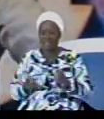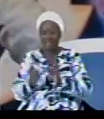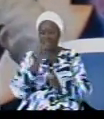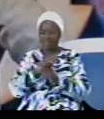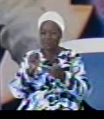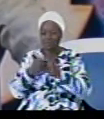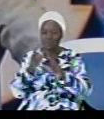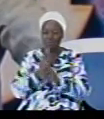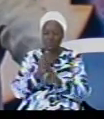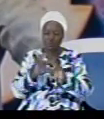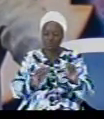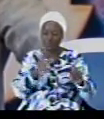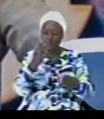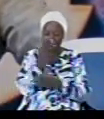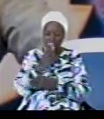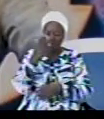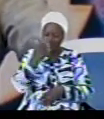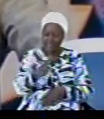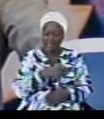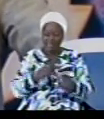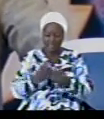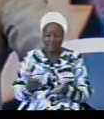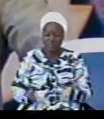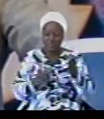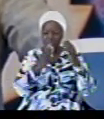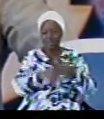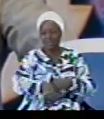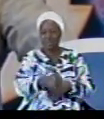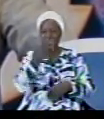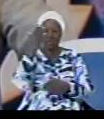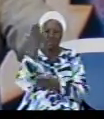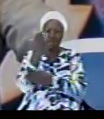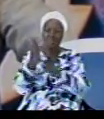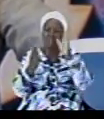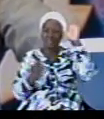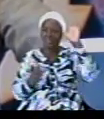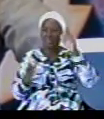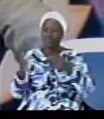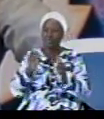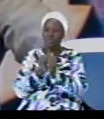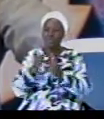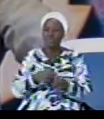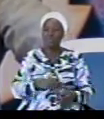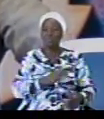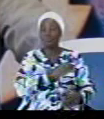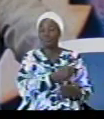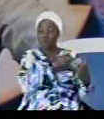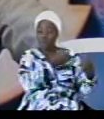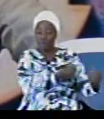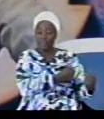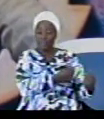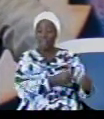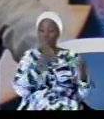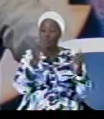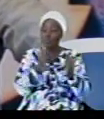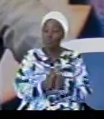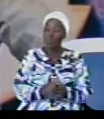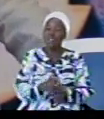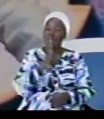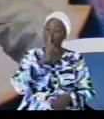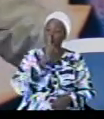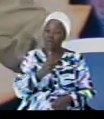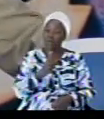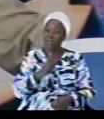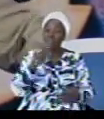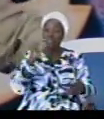Lay your hand there and raise up the other hand with the confidence, with the assurance